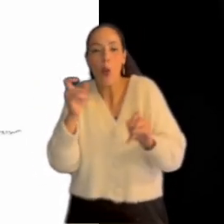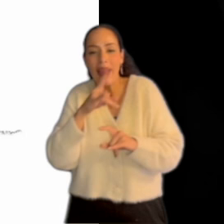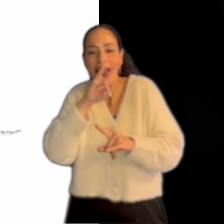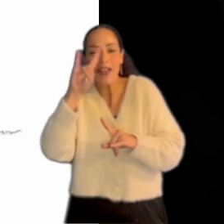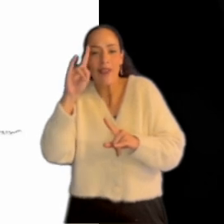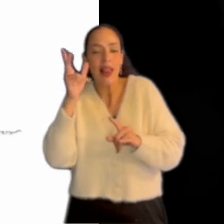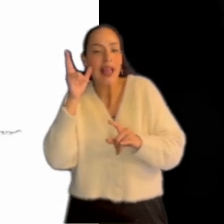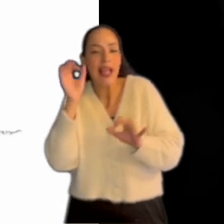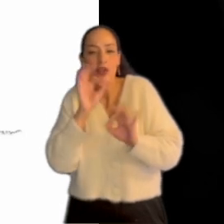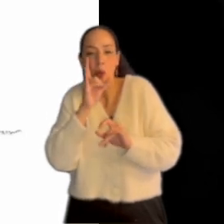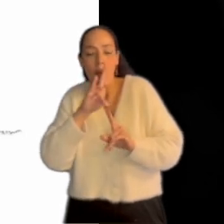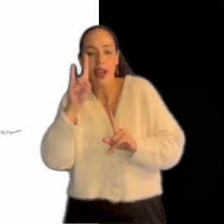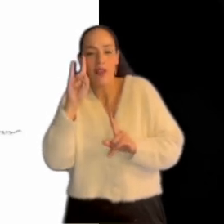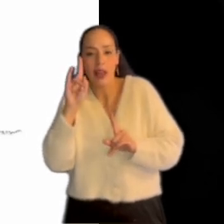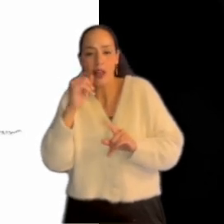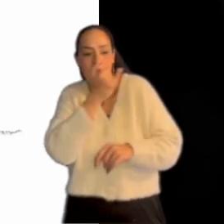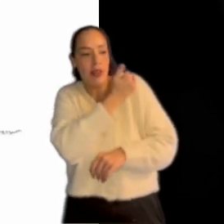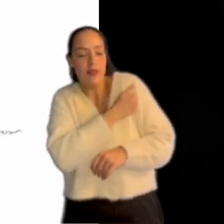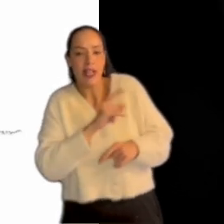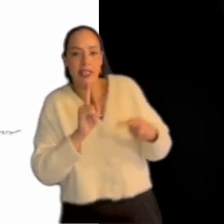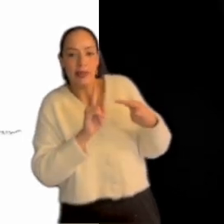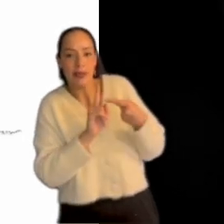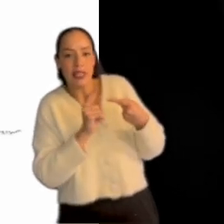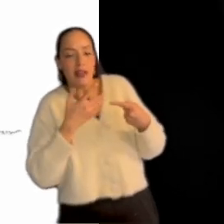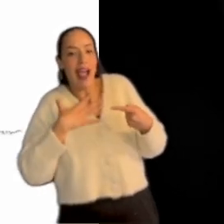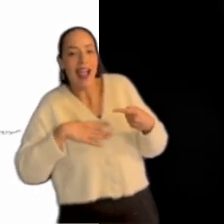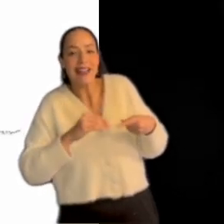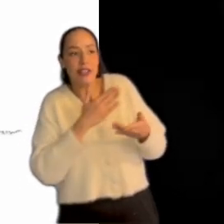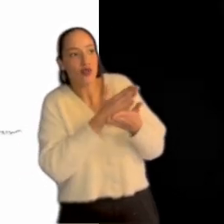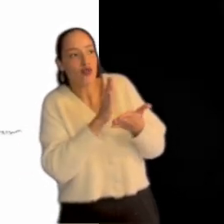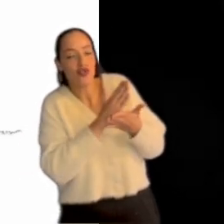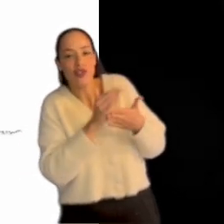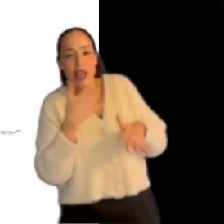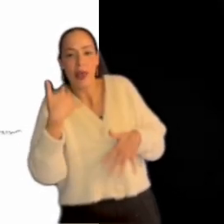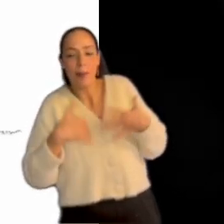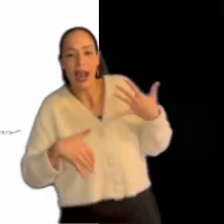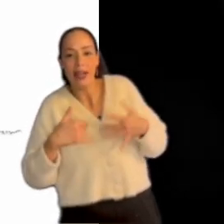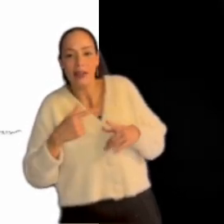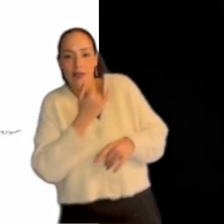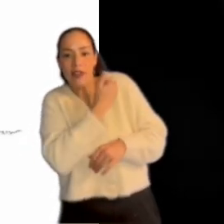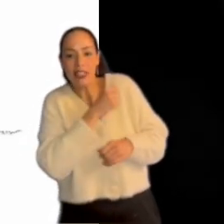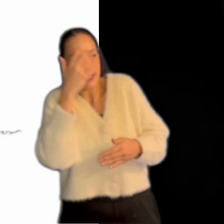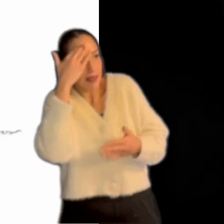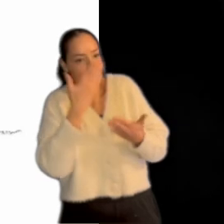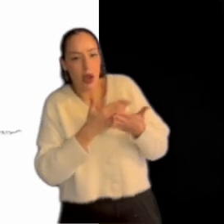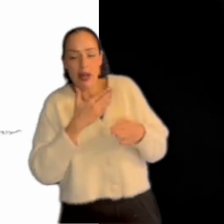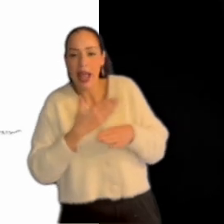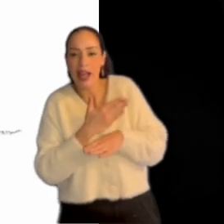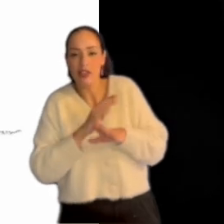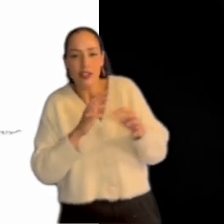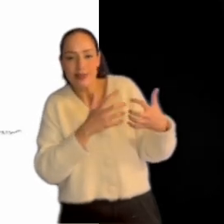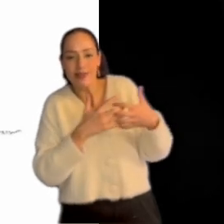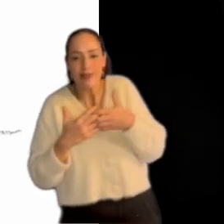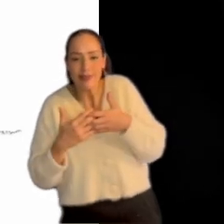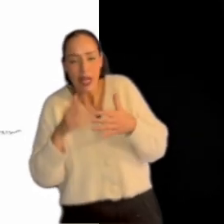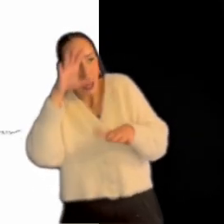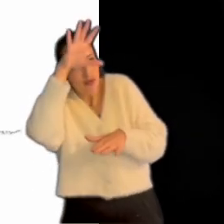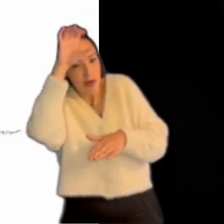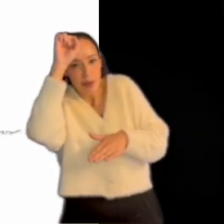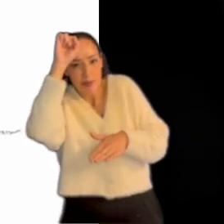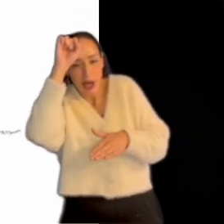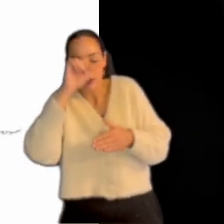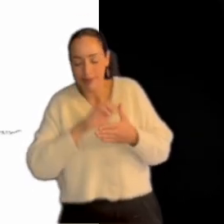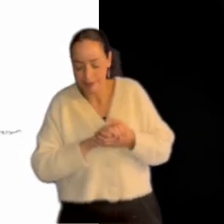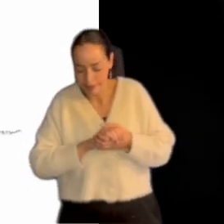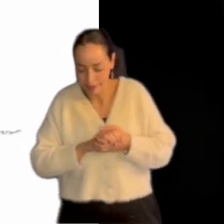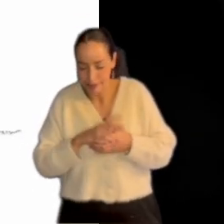of pain. The victim demands action, engagement, and remembering. In 2015, after over 2 years of working with